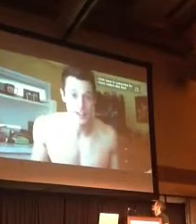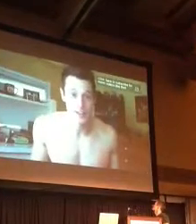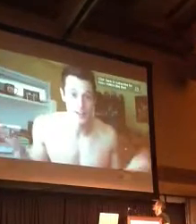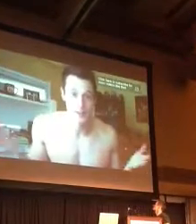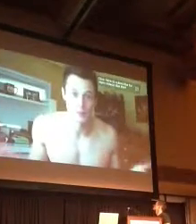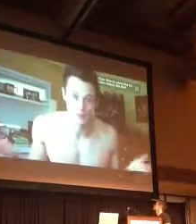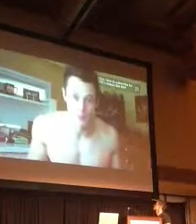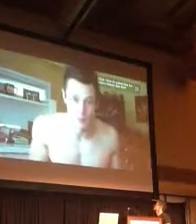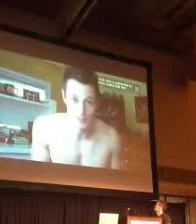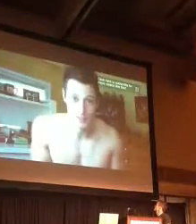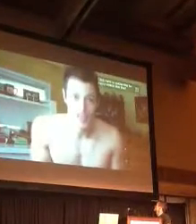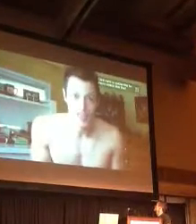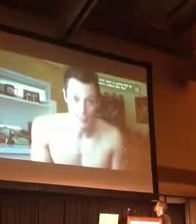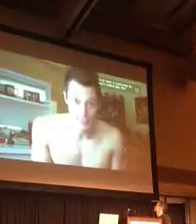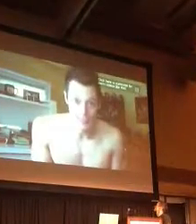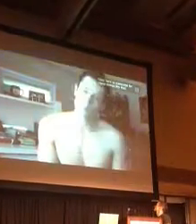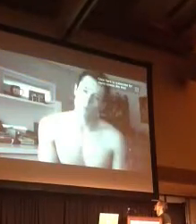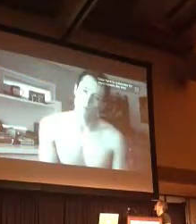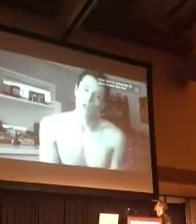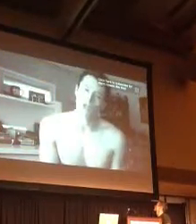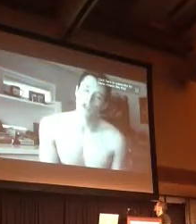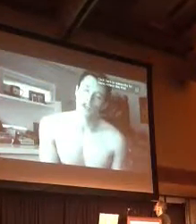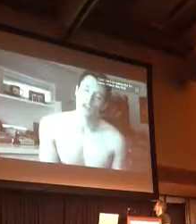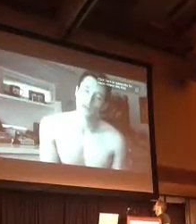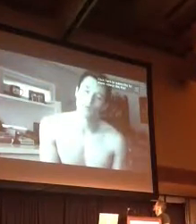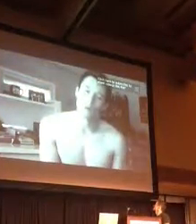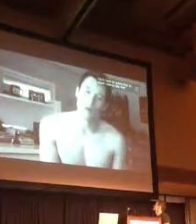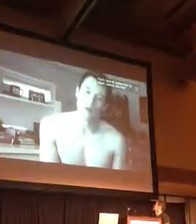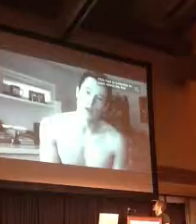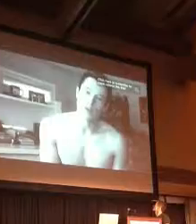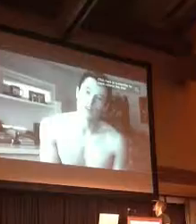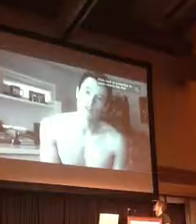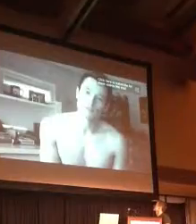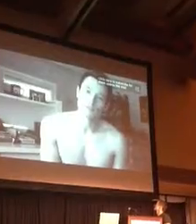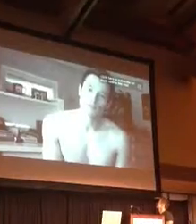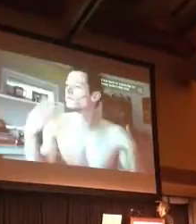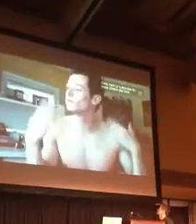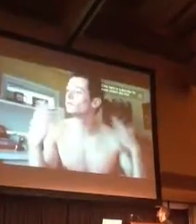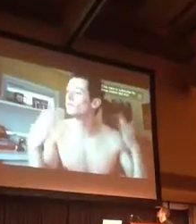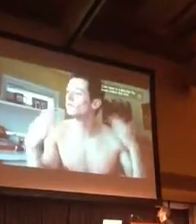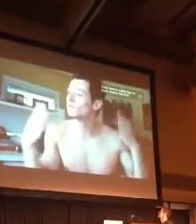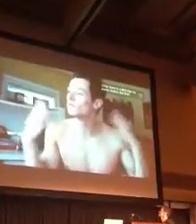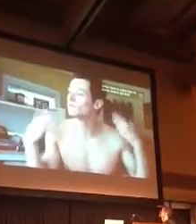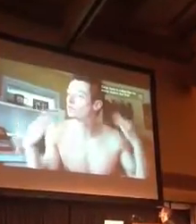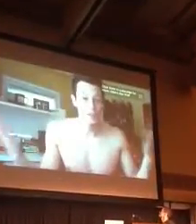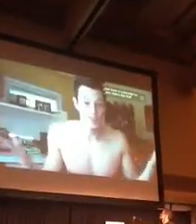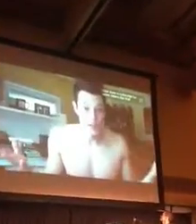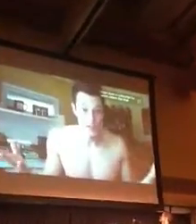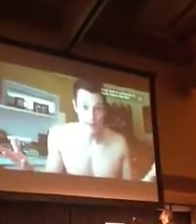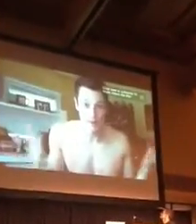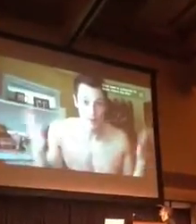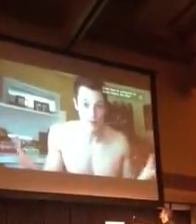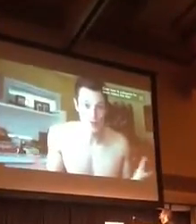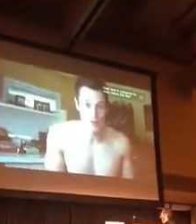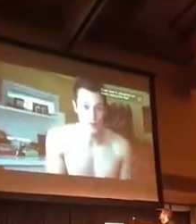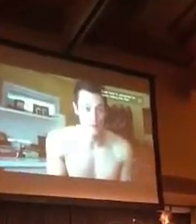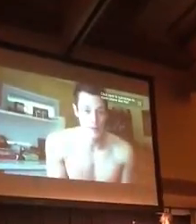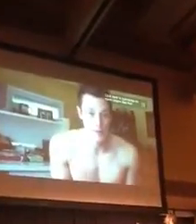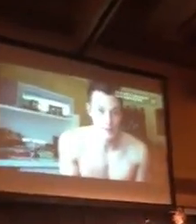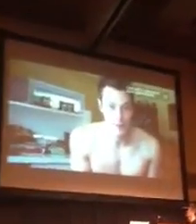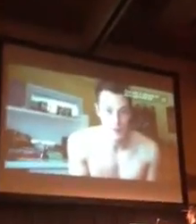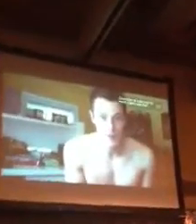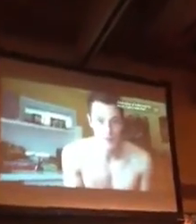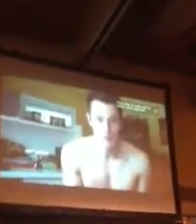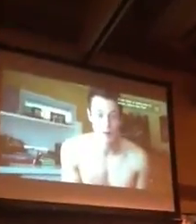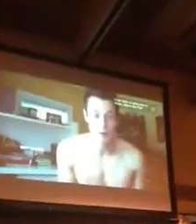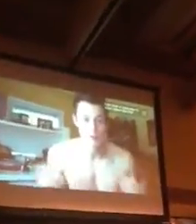never decided it because it wasn't a choice. Thanks. But like, aren't you worried about AIDS? So when I came out, the first thing my mom said